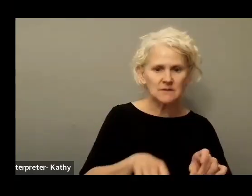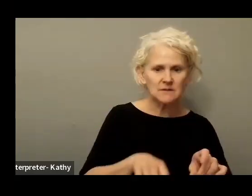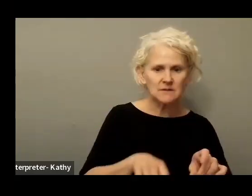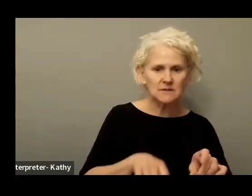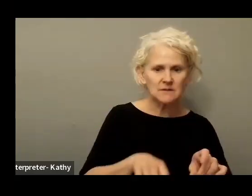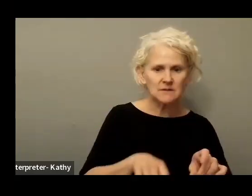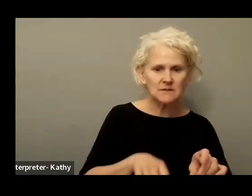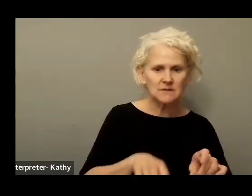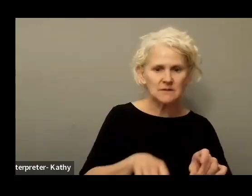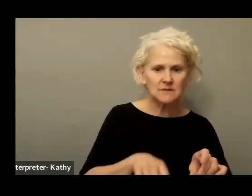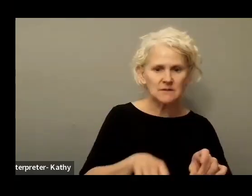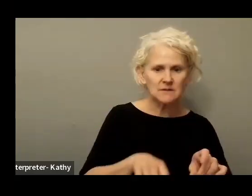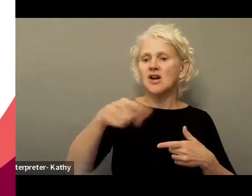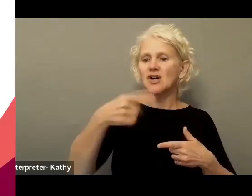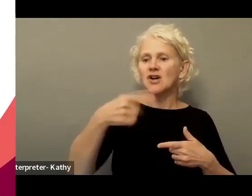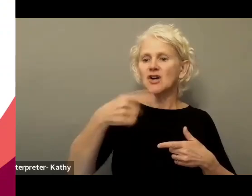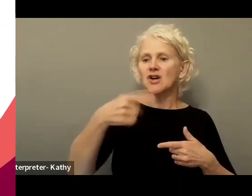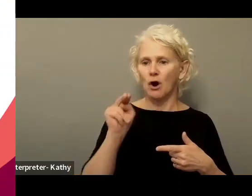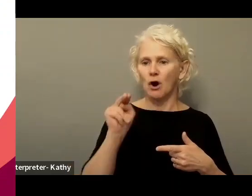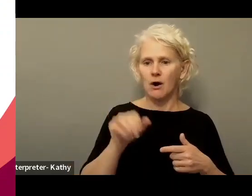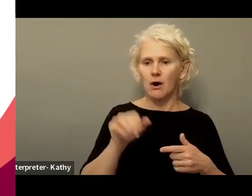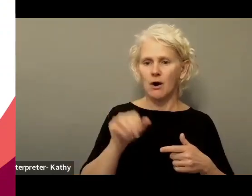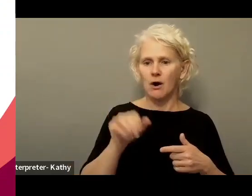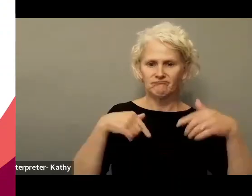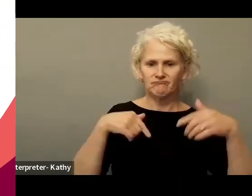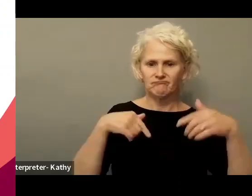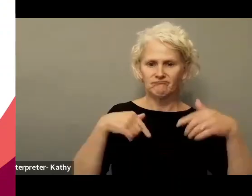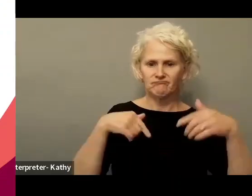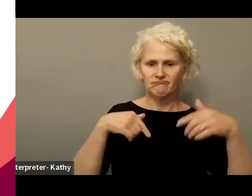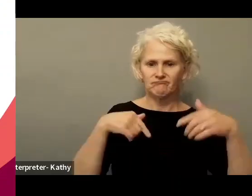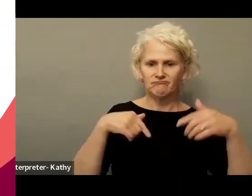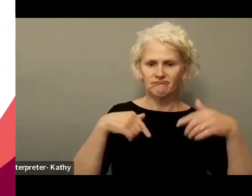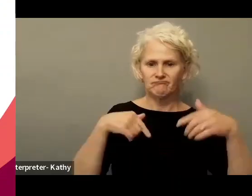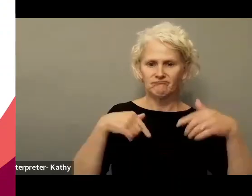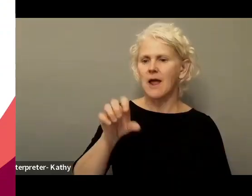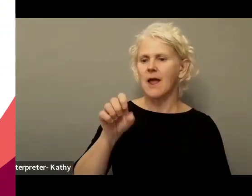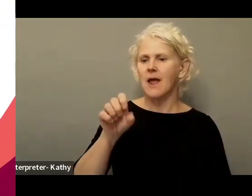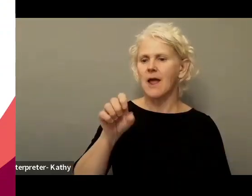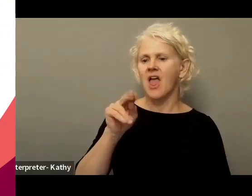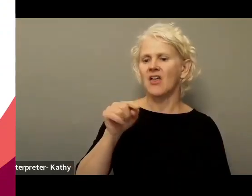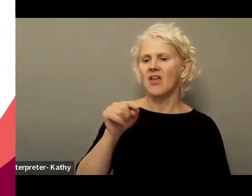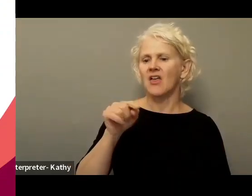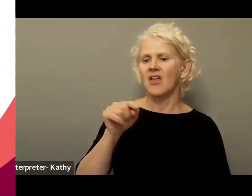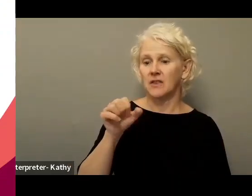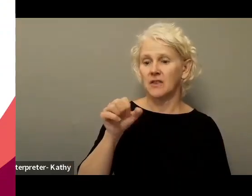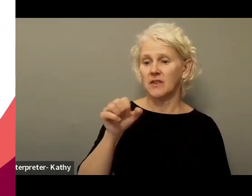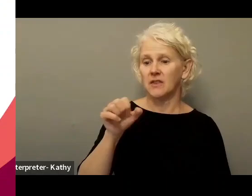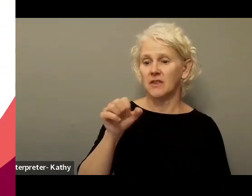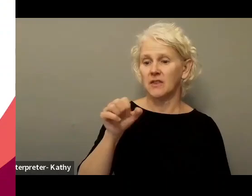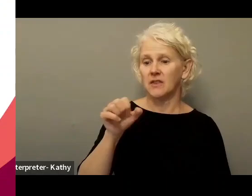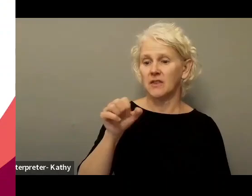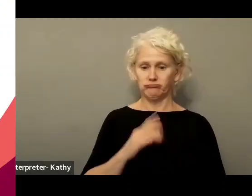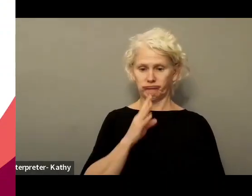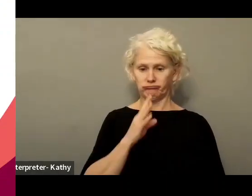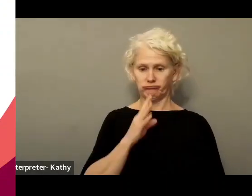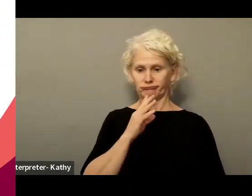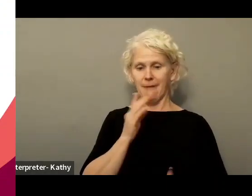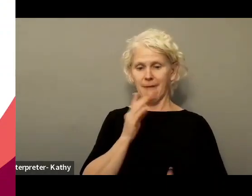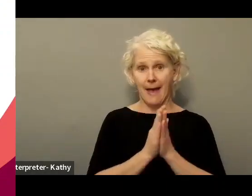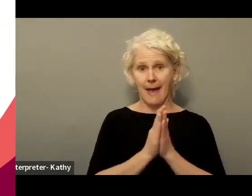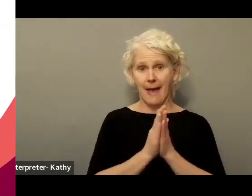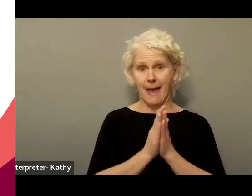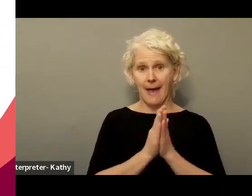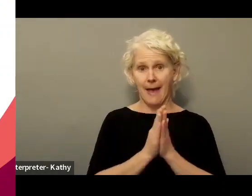for Anthony, if you want to just take yourself off mute and ask that question, or if you feel more comfortable, you can put those